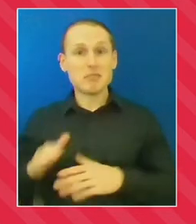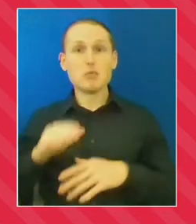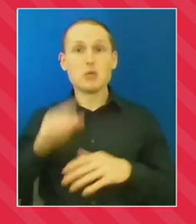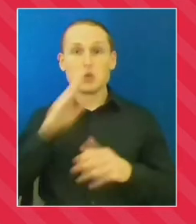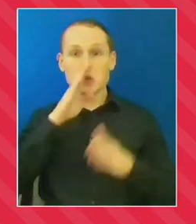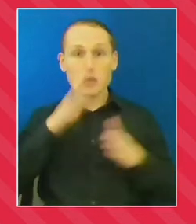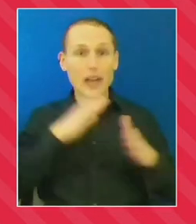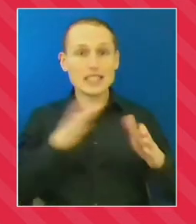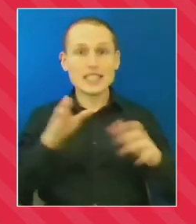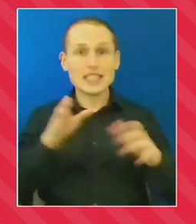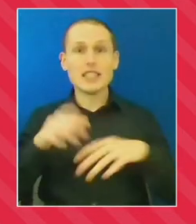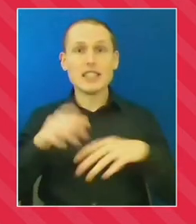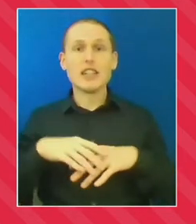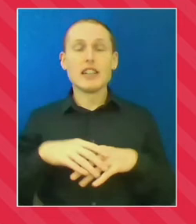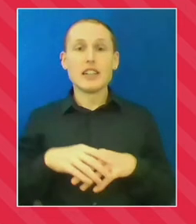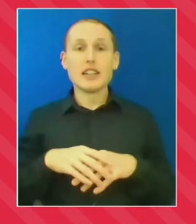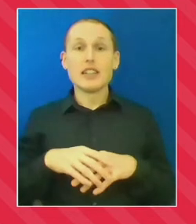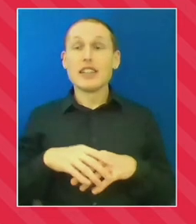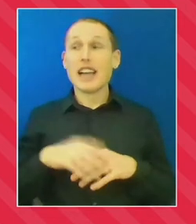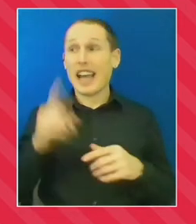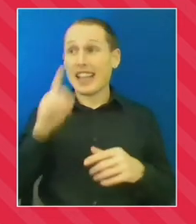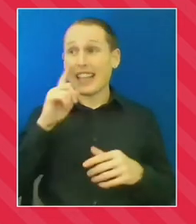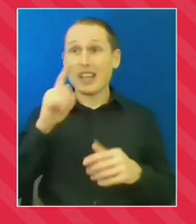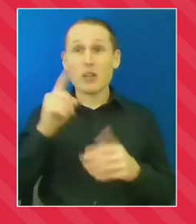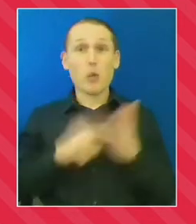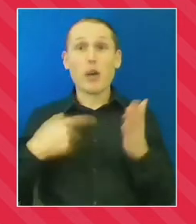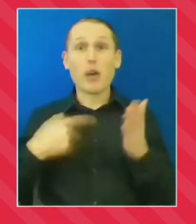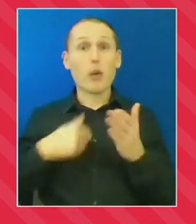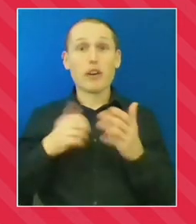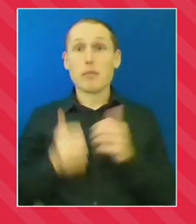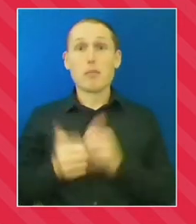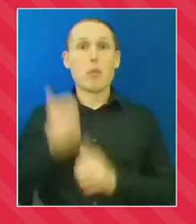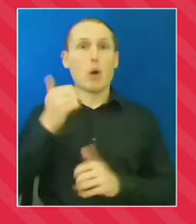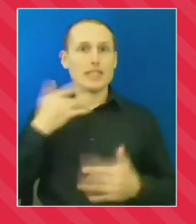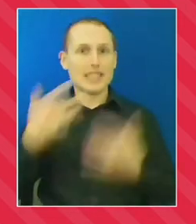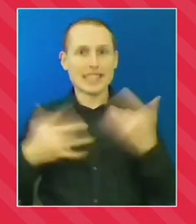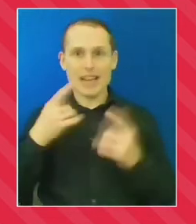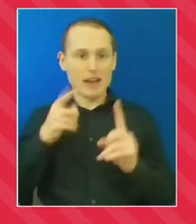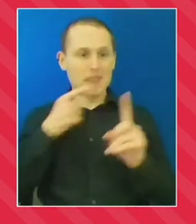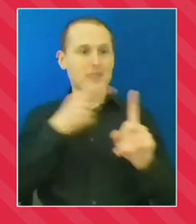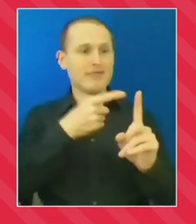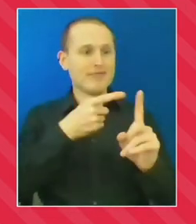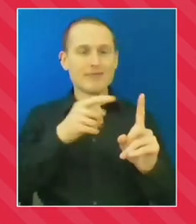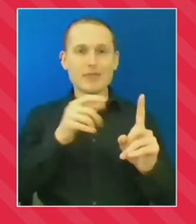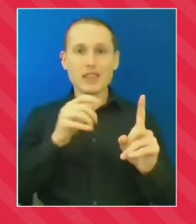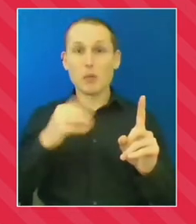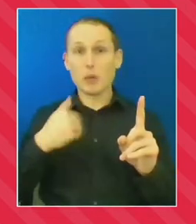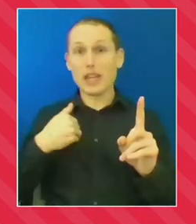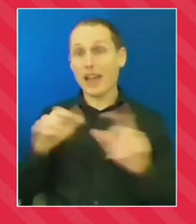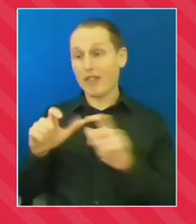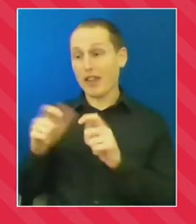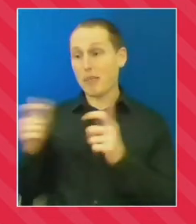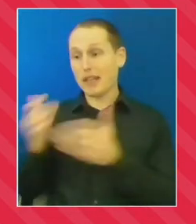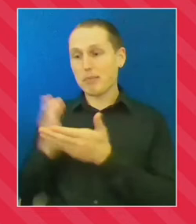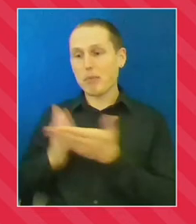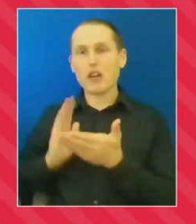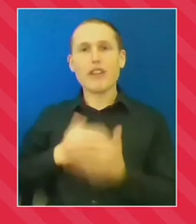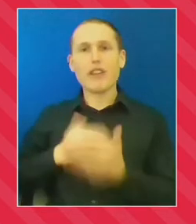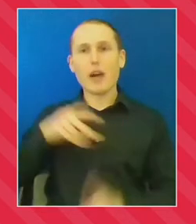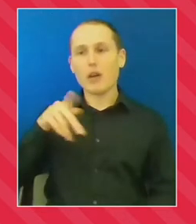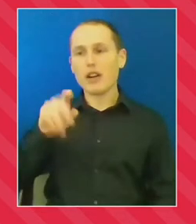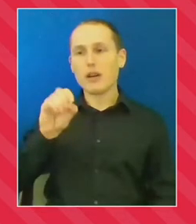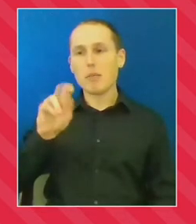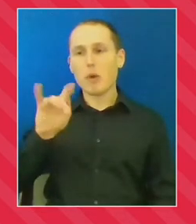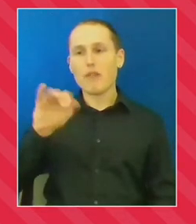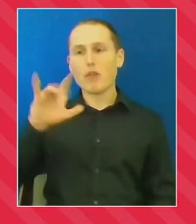mean, what we would be most excited about is that there are really large portions of not only our portfolio, certainly ours, but other suppliers